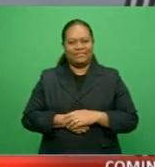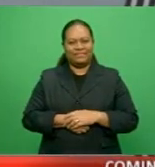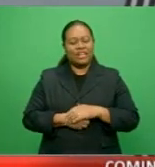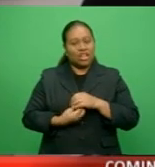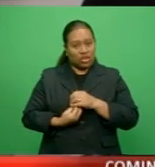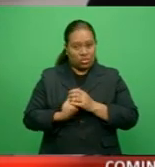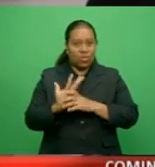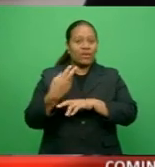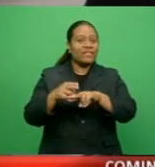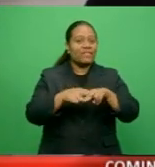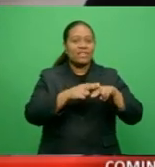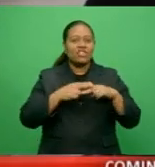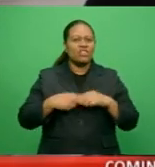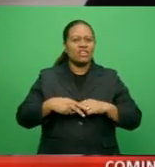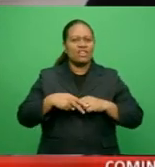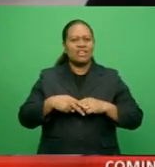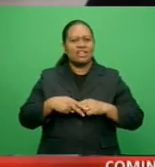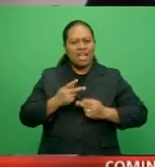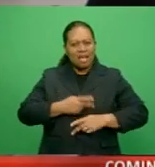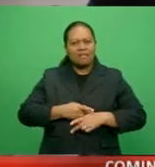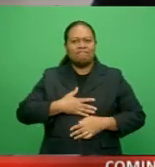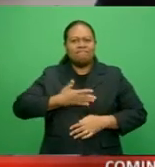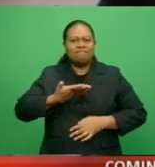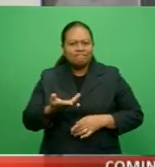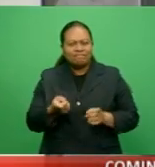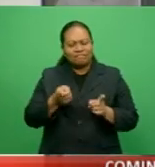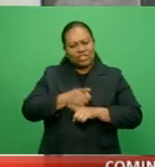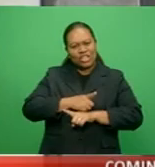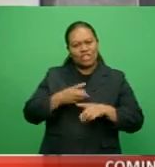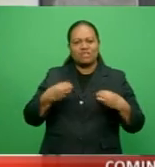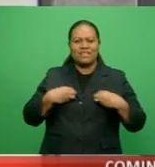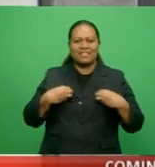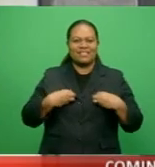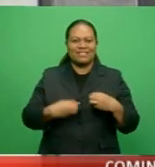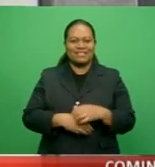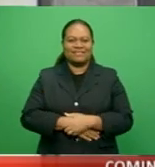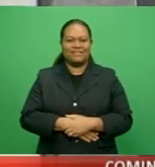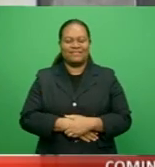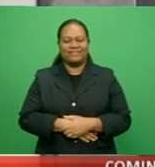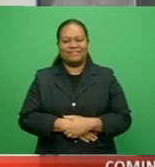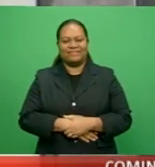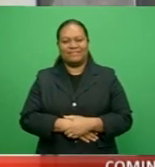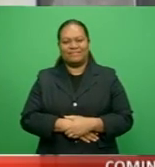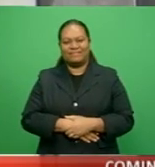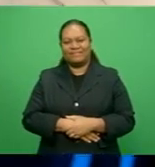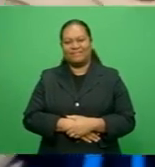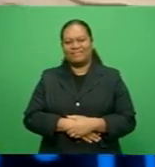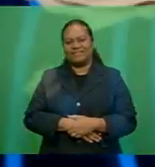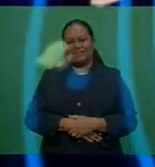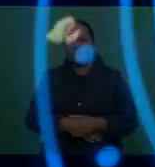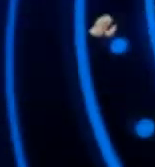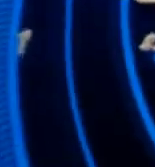And in growing Fiji, passion turns to business for Nandi Baba. Stay with us.